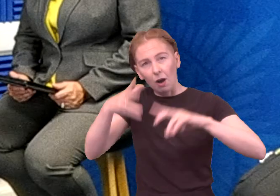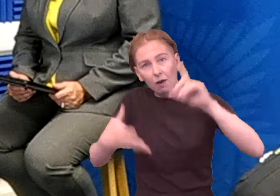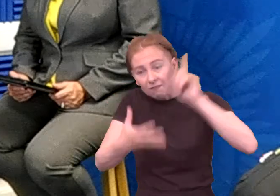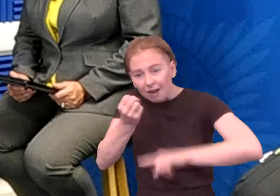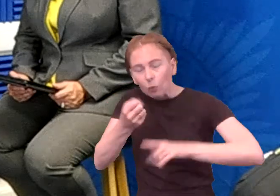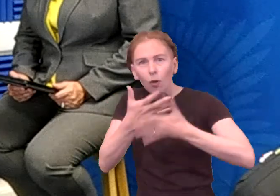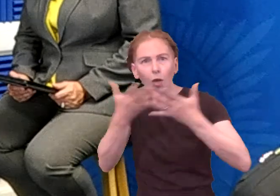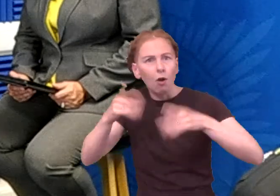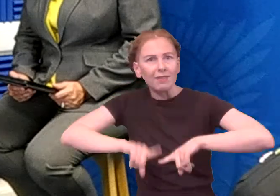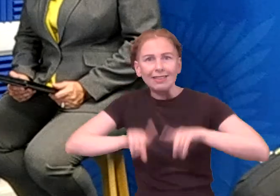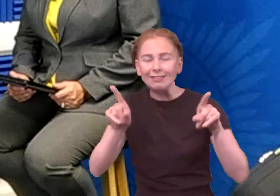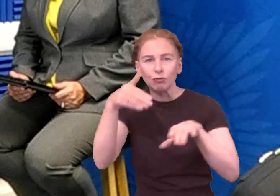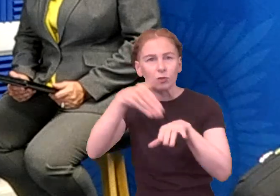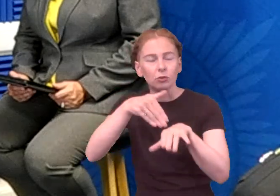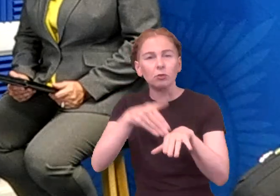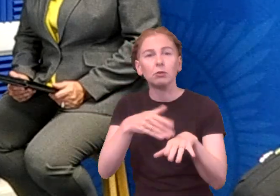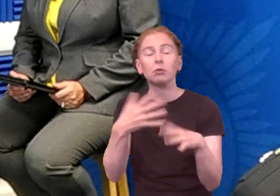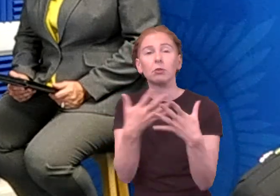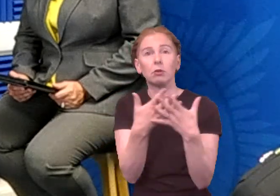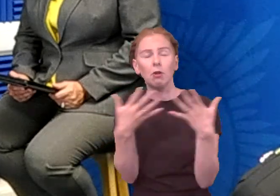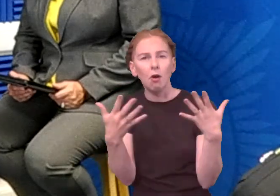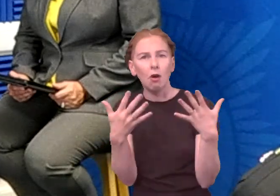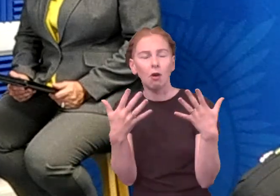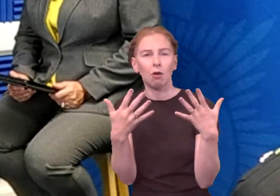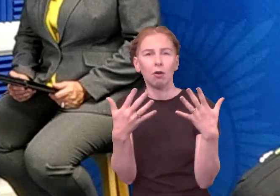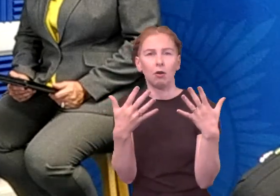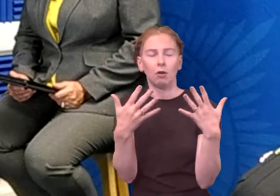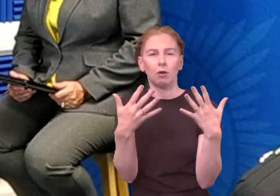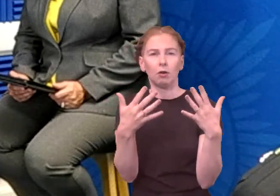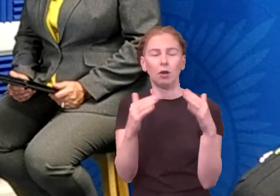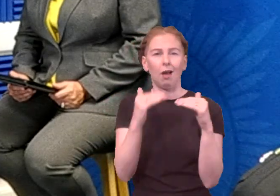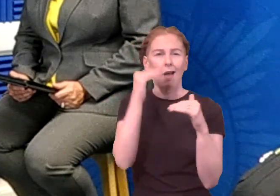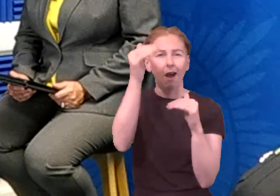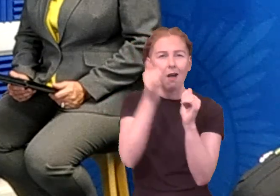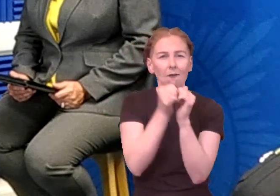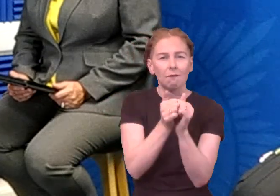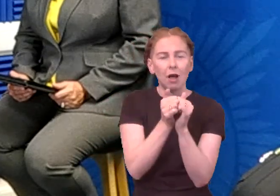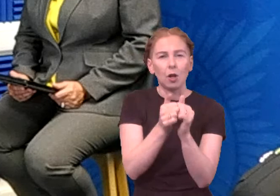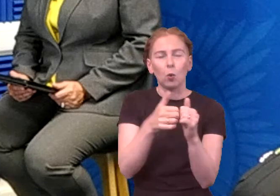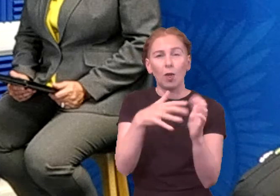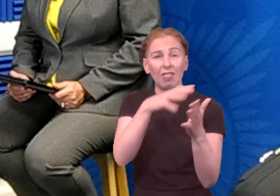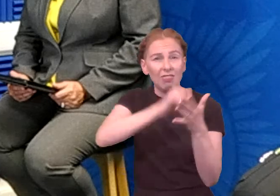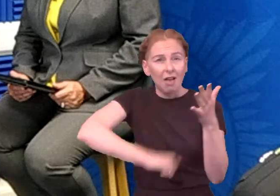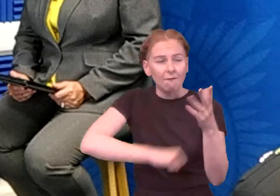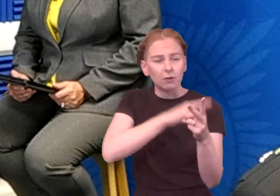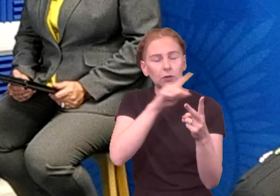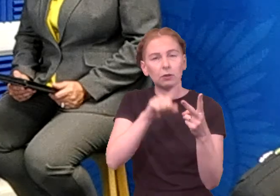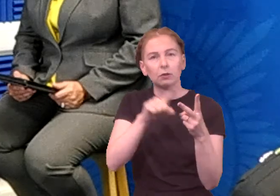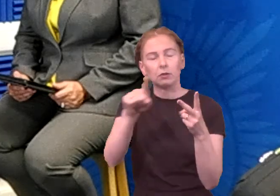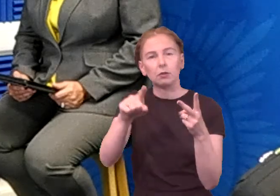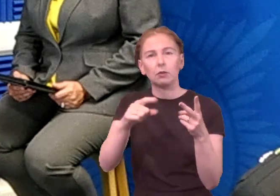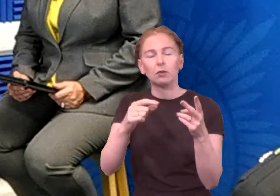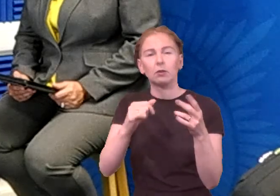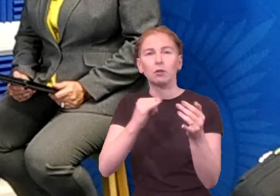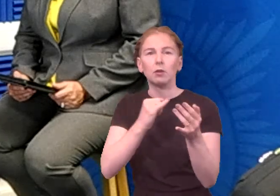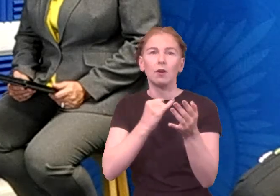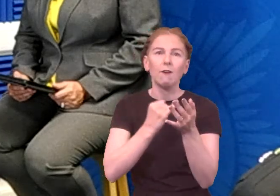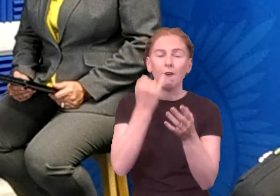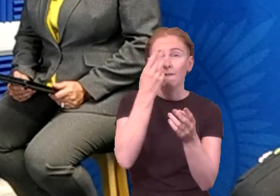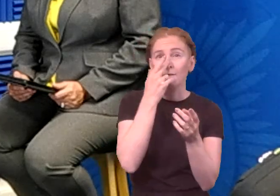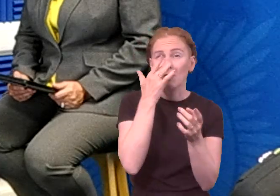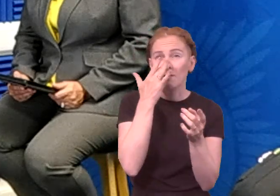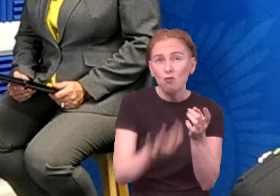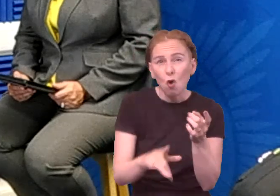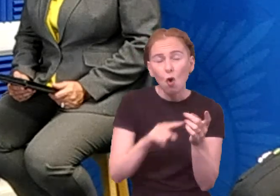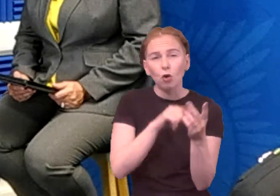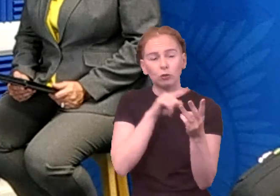organised theft, high value fraud, money laundering, assault, sexual offences.